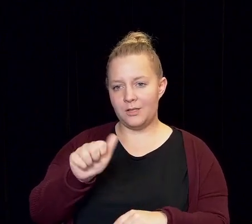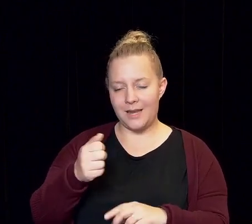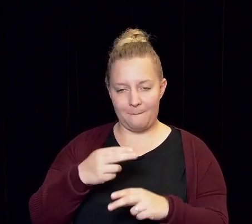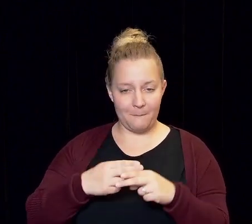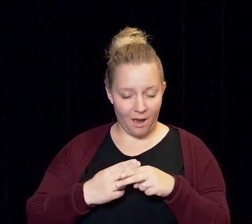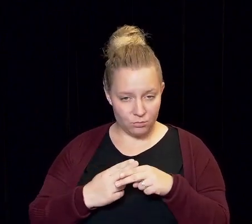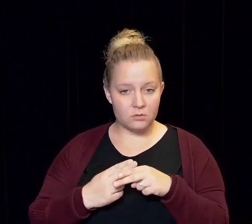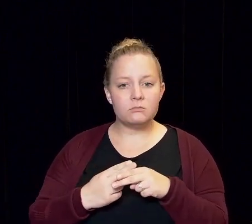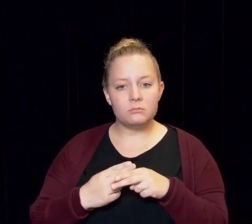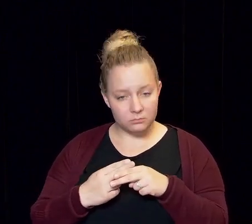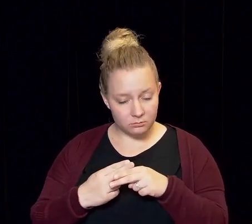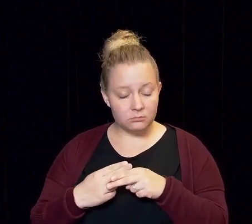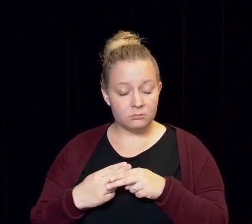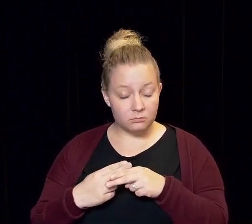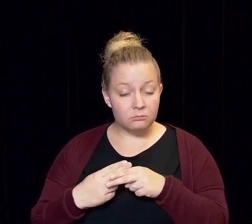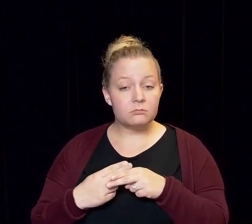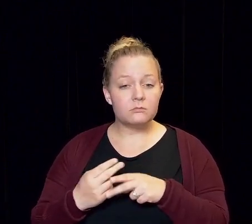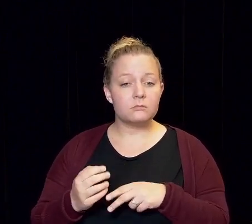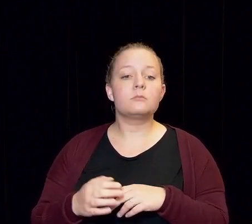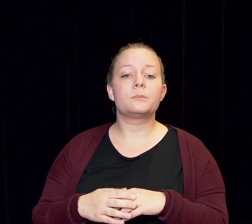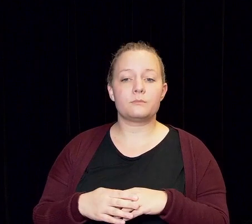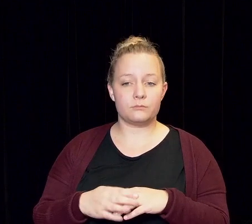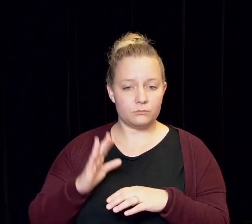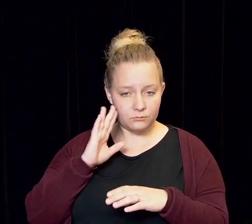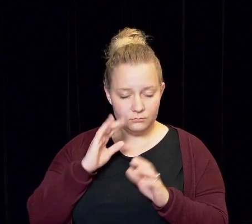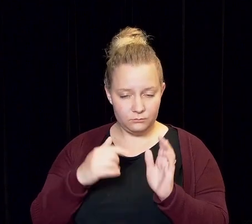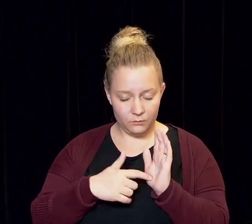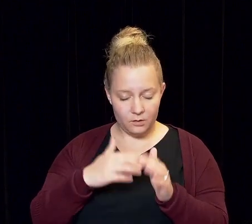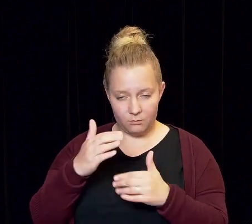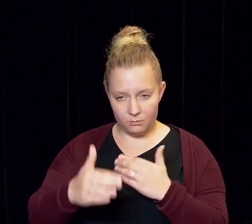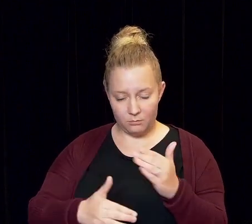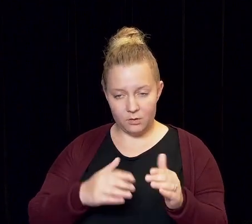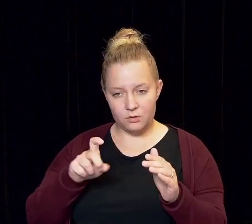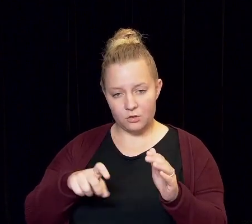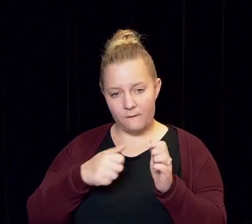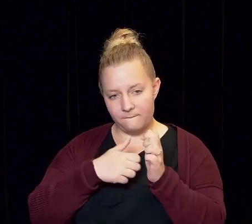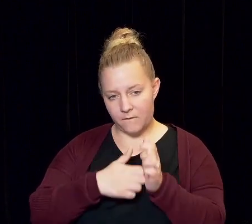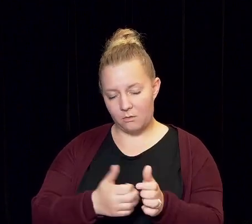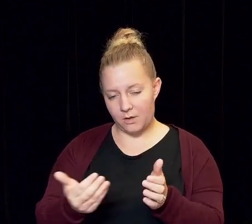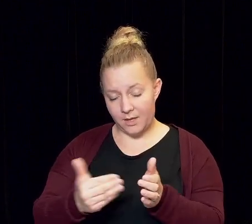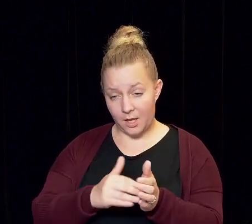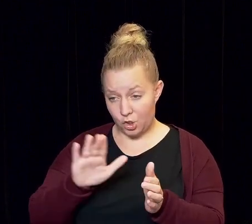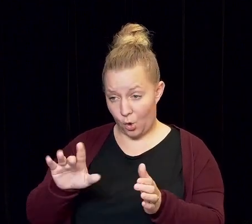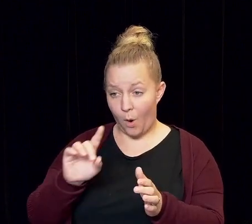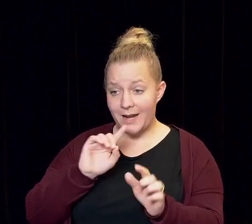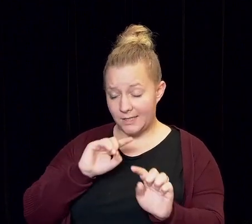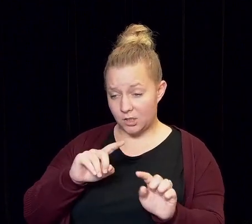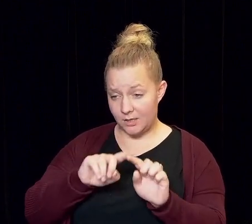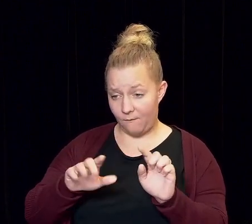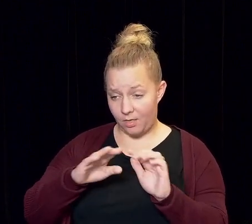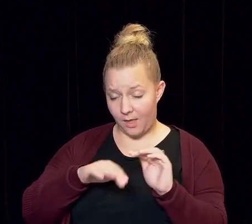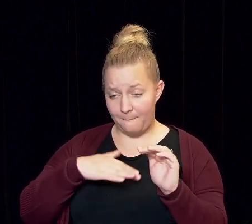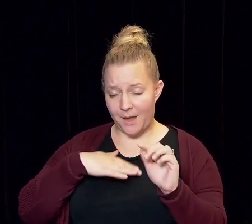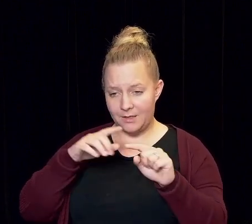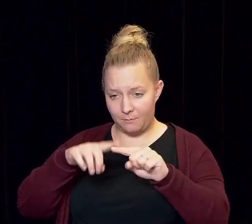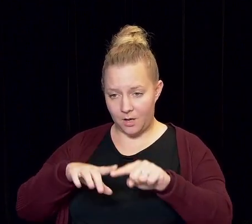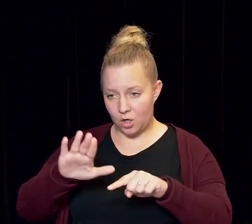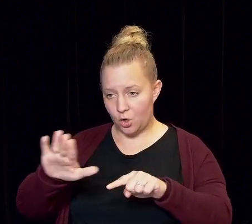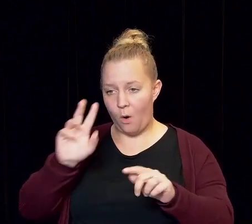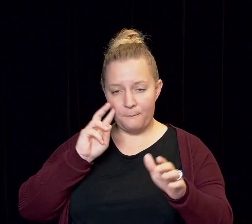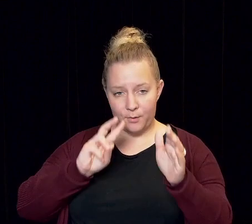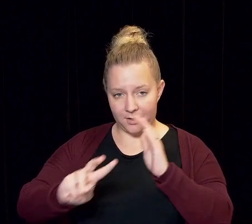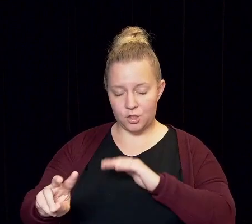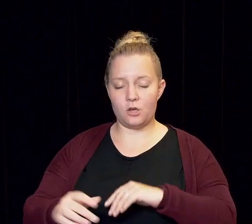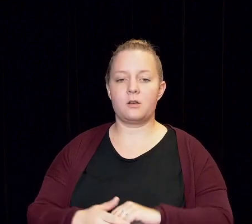pounds, and I'll show you the process you should have followed. But again, your answer will be different than mine based on what your